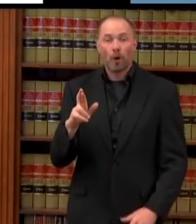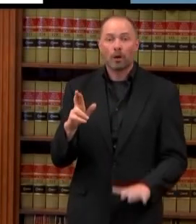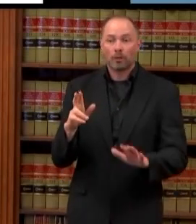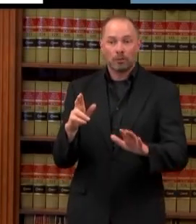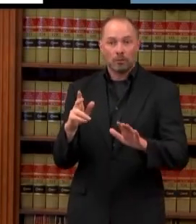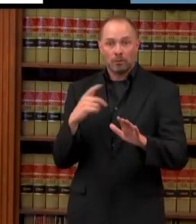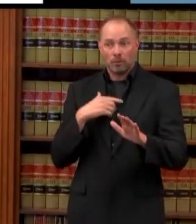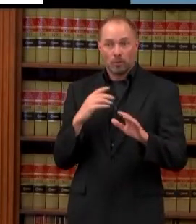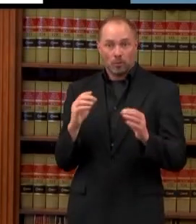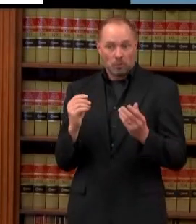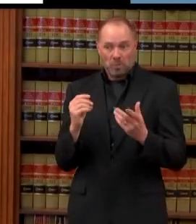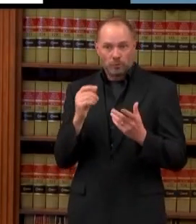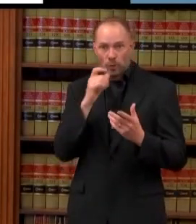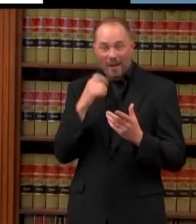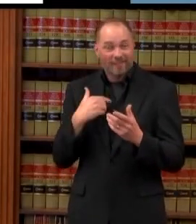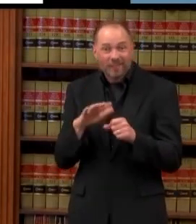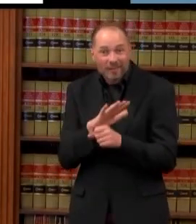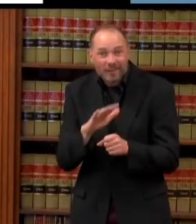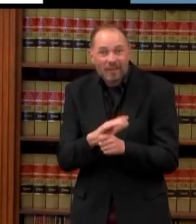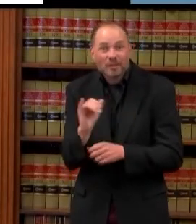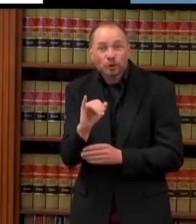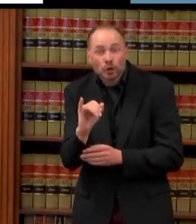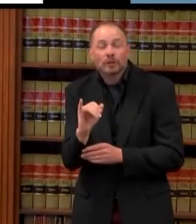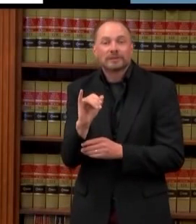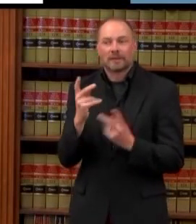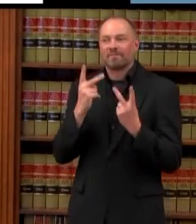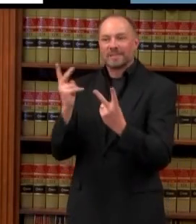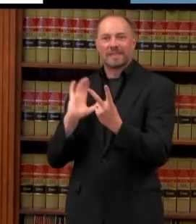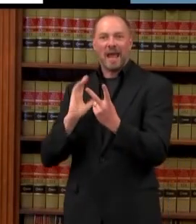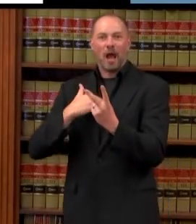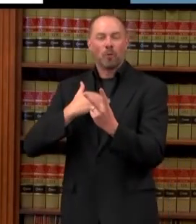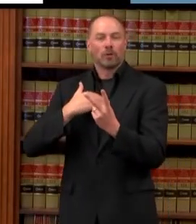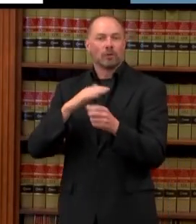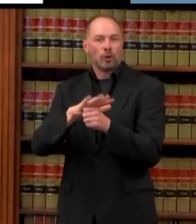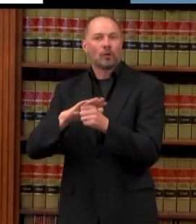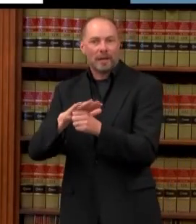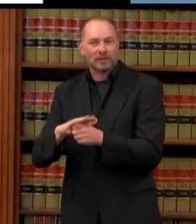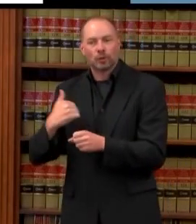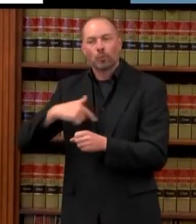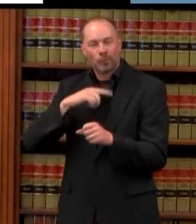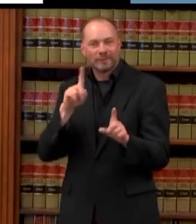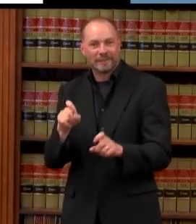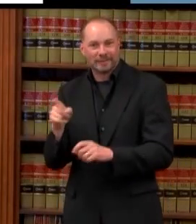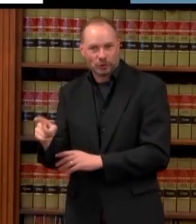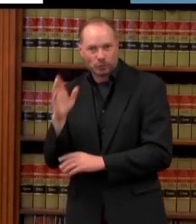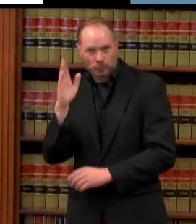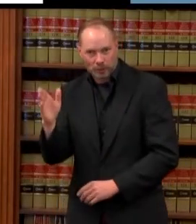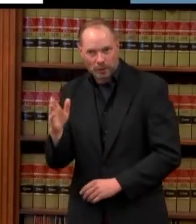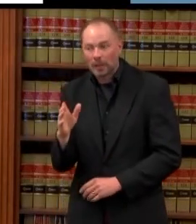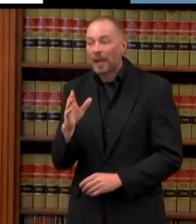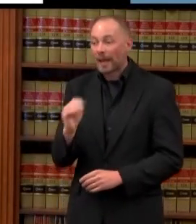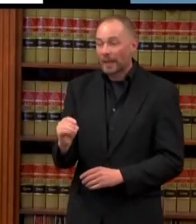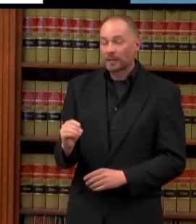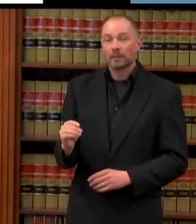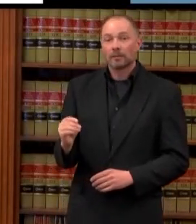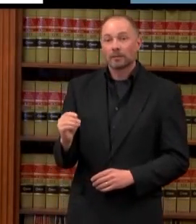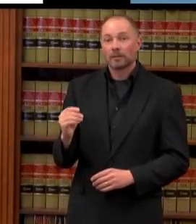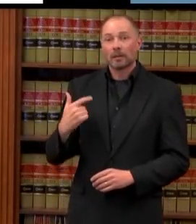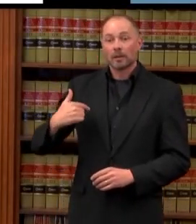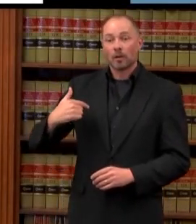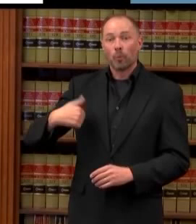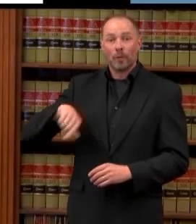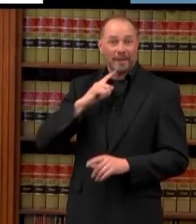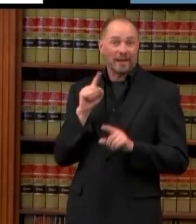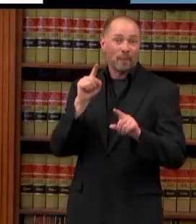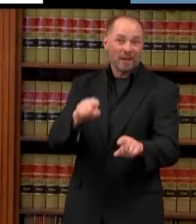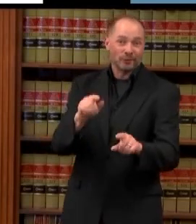underinsured, visit one of our sites and we'll get that testing done for you. And then again, if you're homebound, we'll come to you to get that